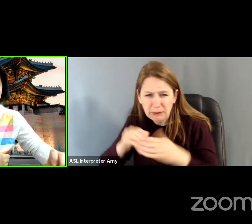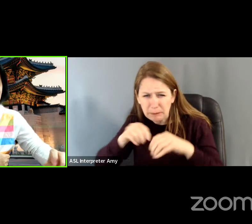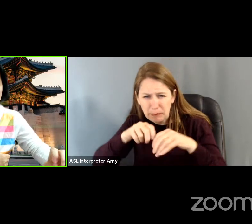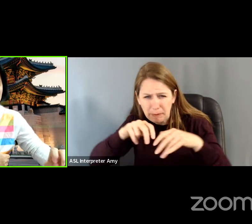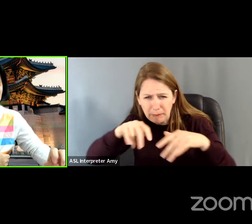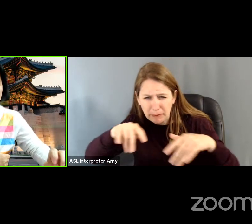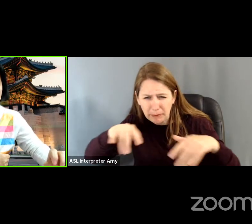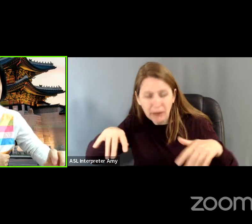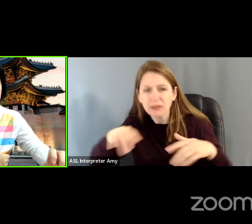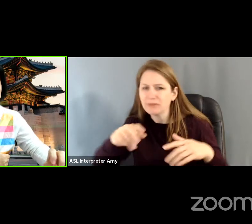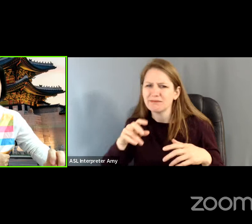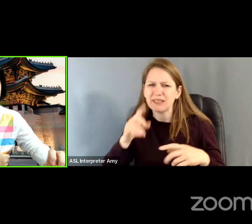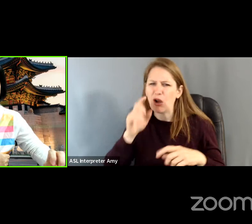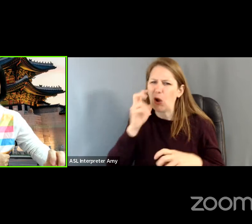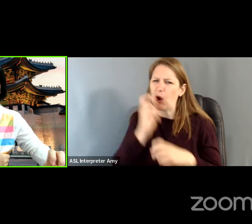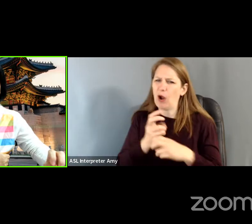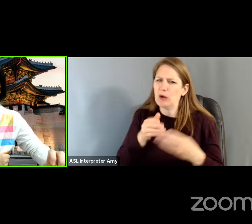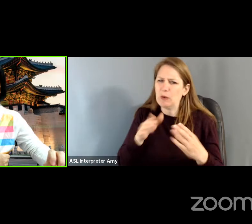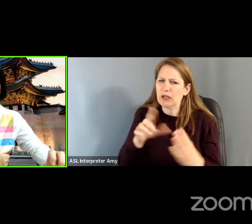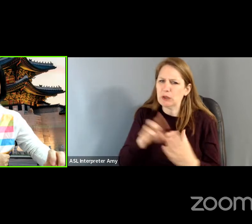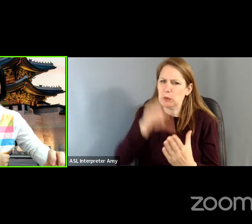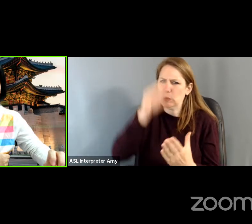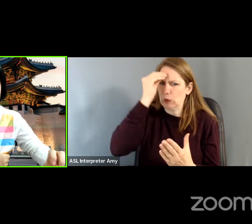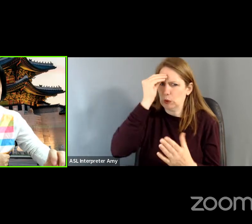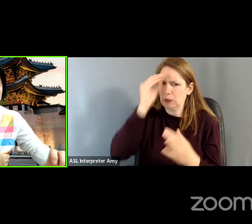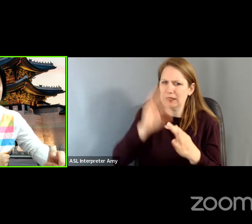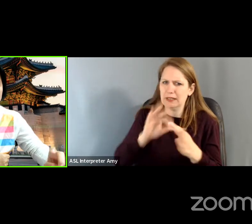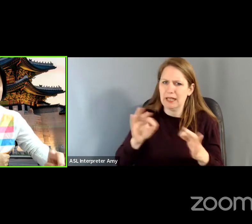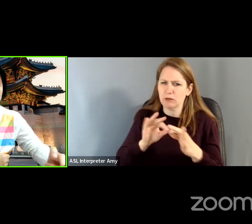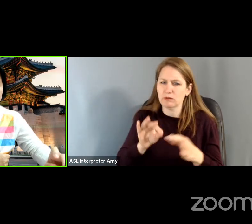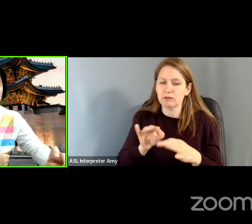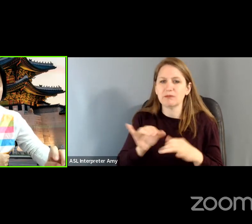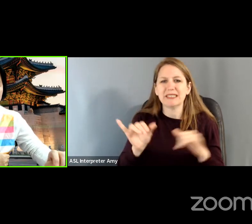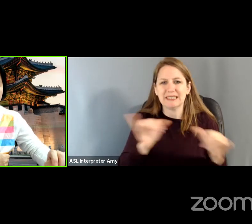This is also the case in Japanese.